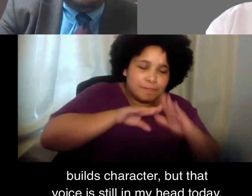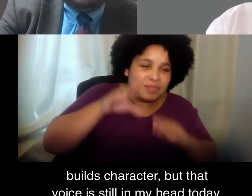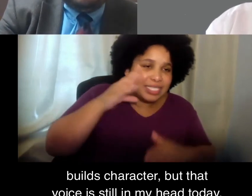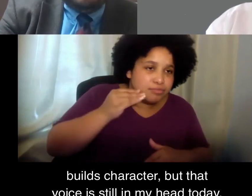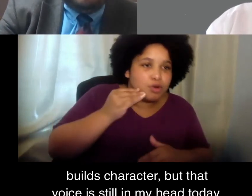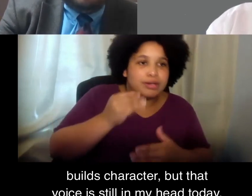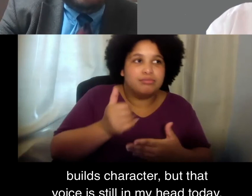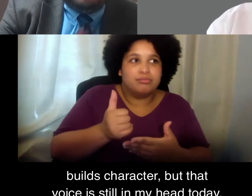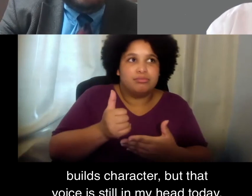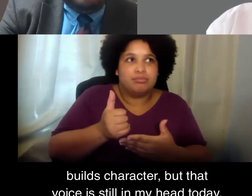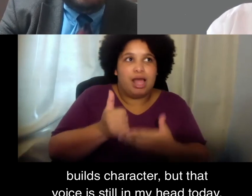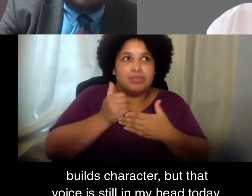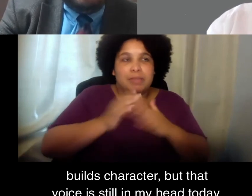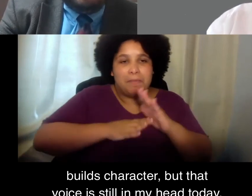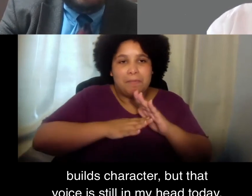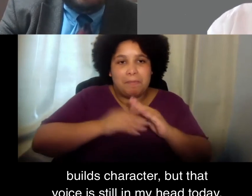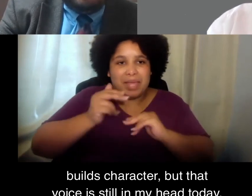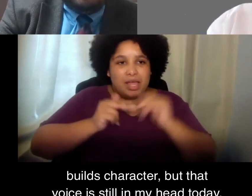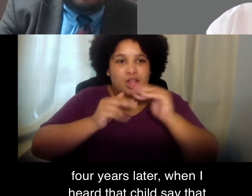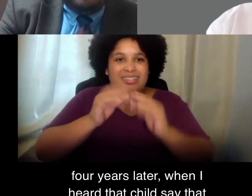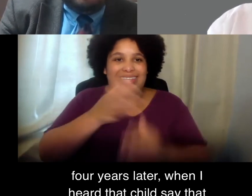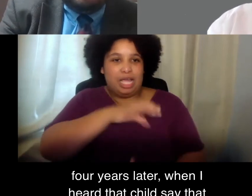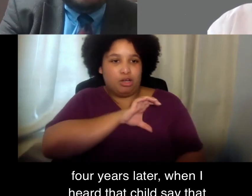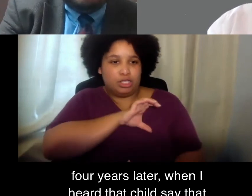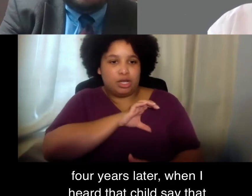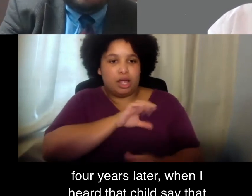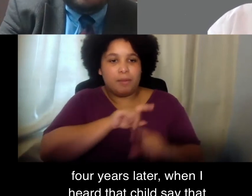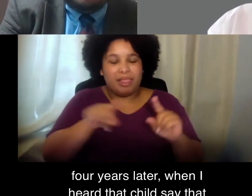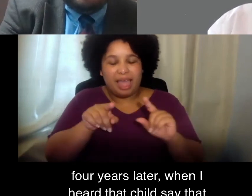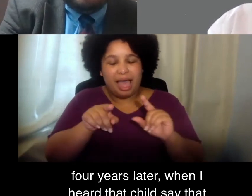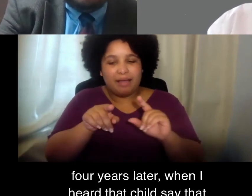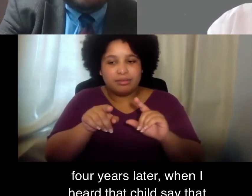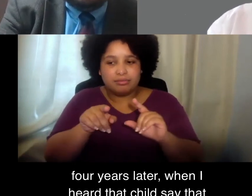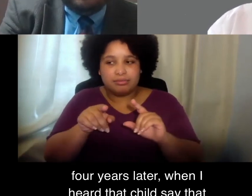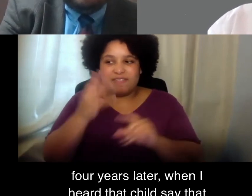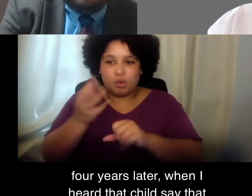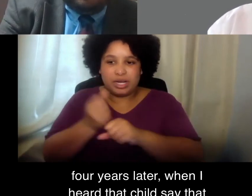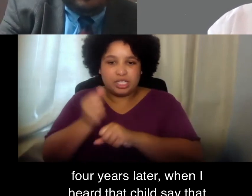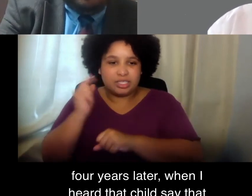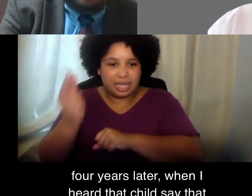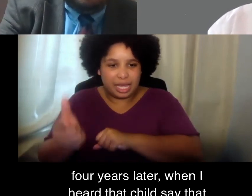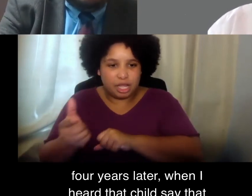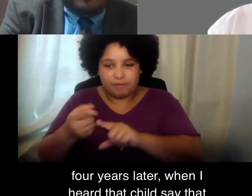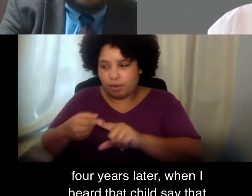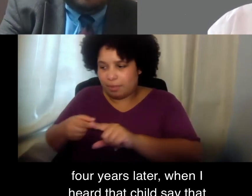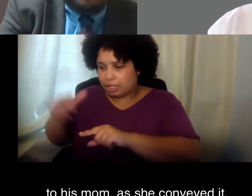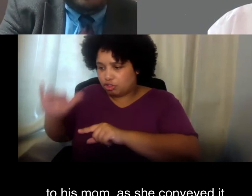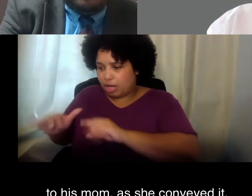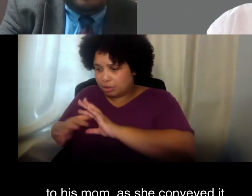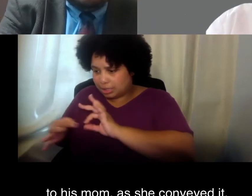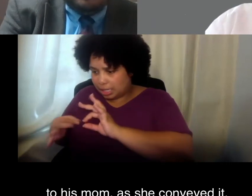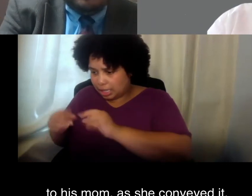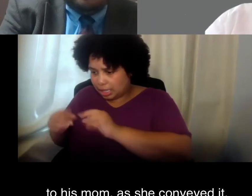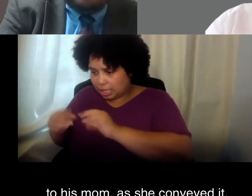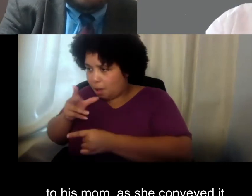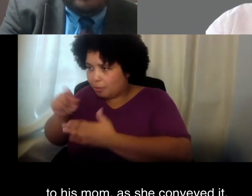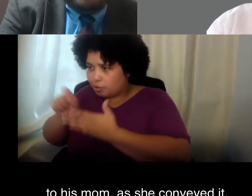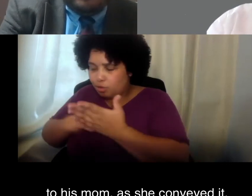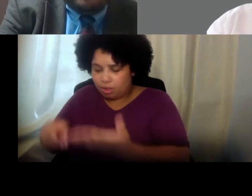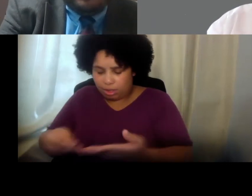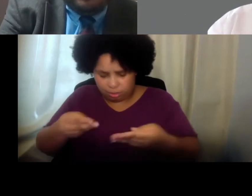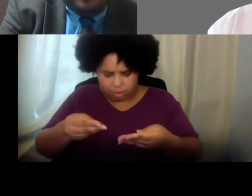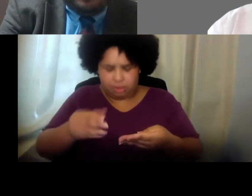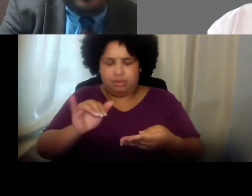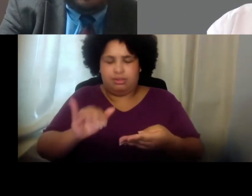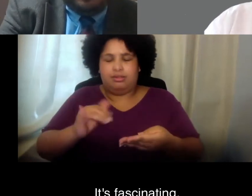that voice is still in my head today, 4 years later, when I heard that child say that to his mom as she conveyed it to